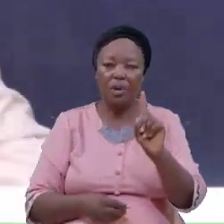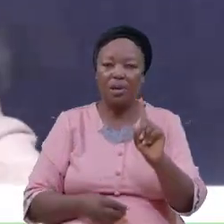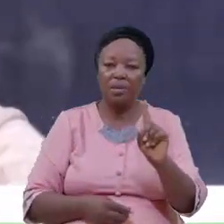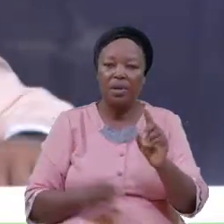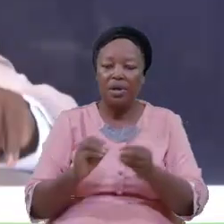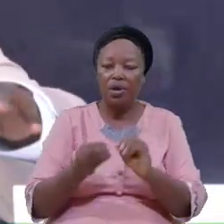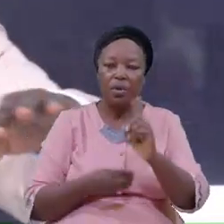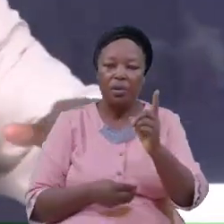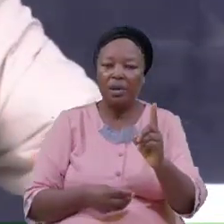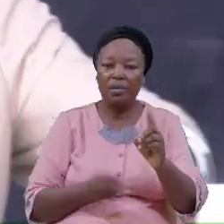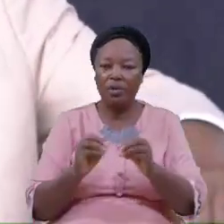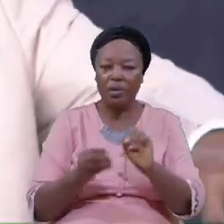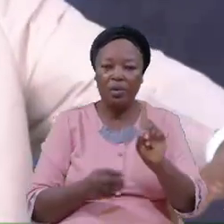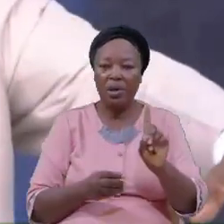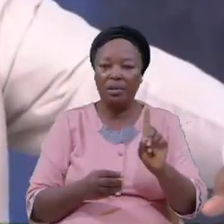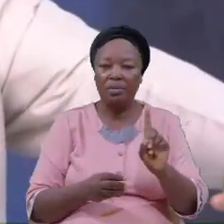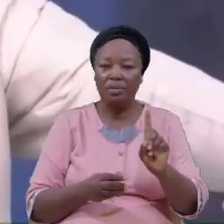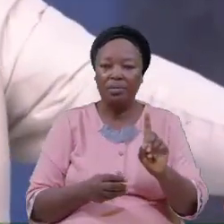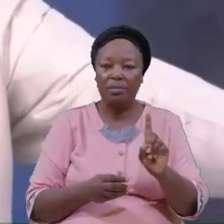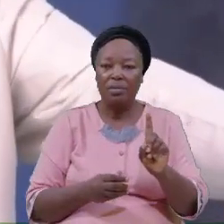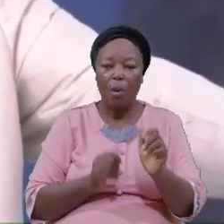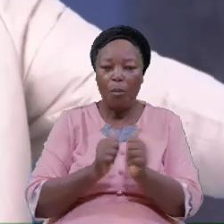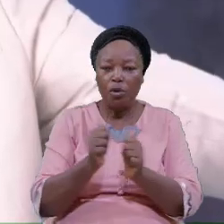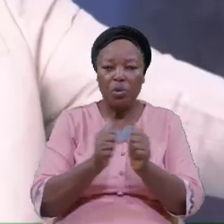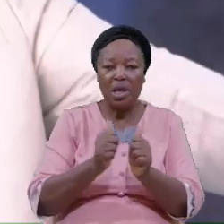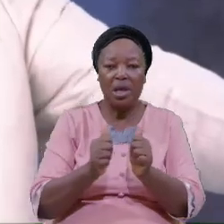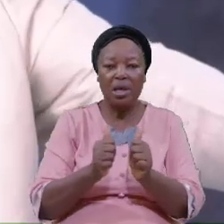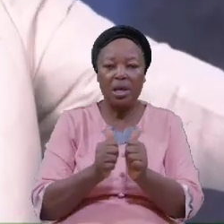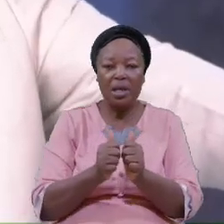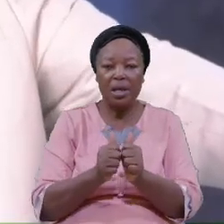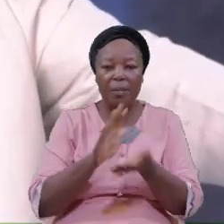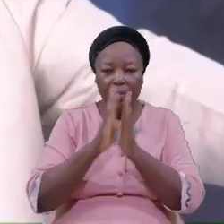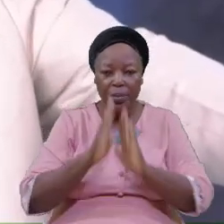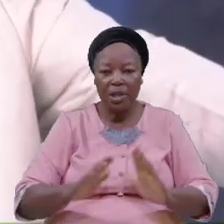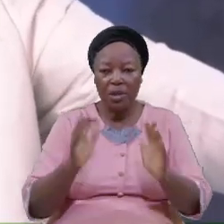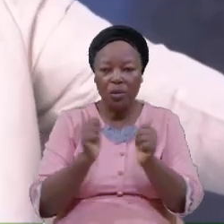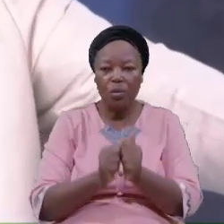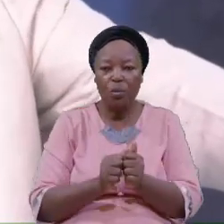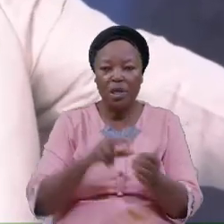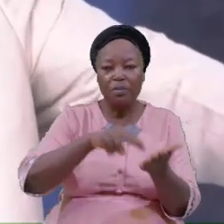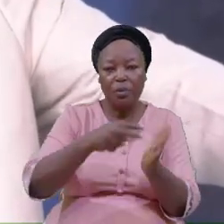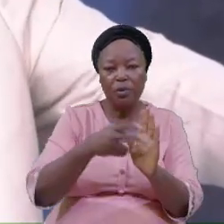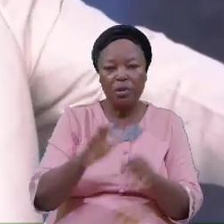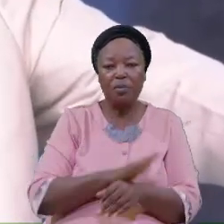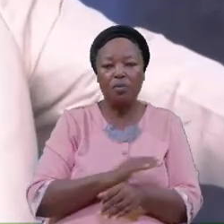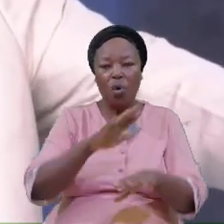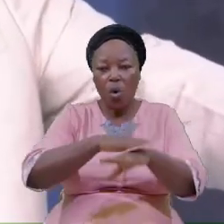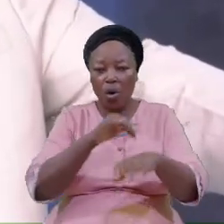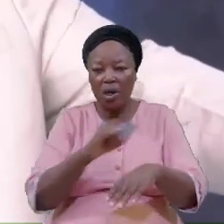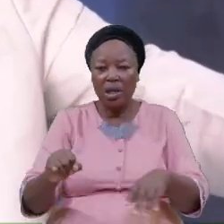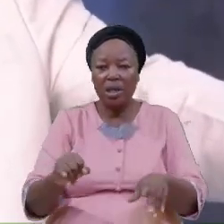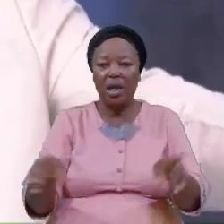Number one, pursuing peace with purposeful calling like